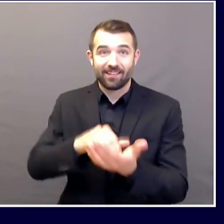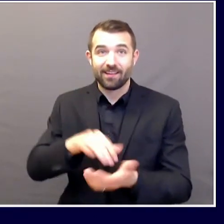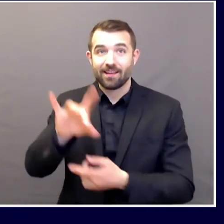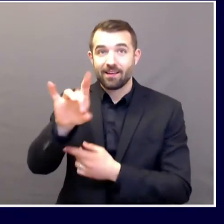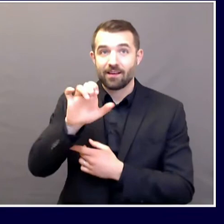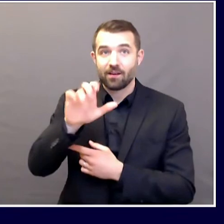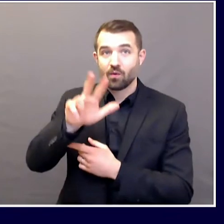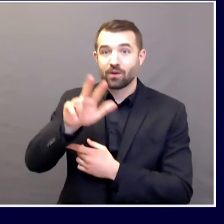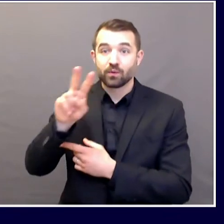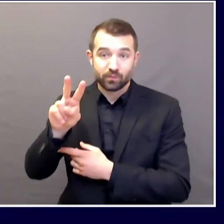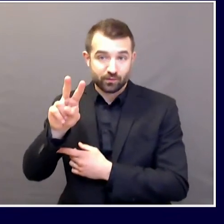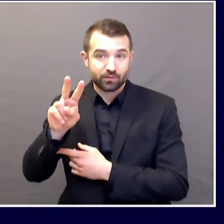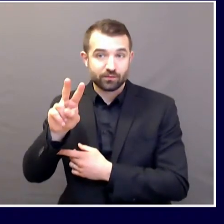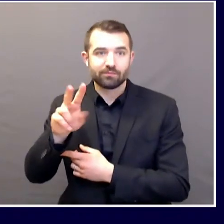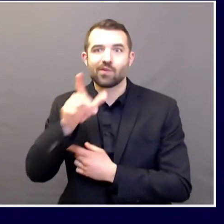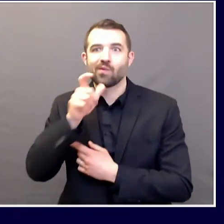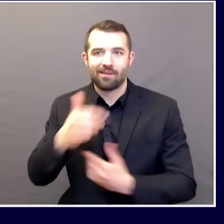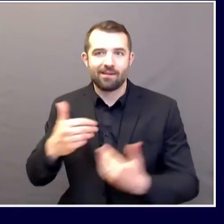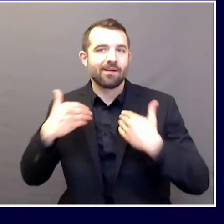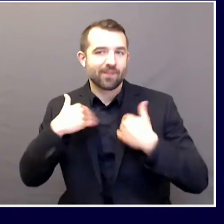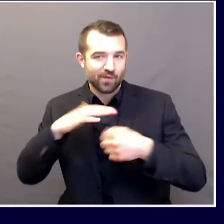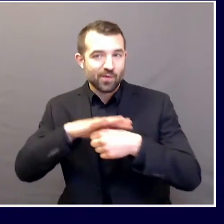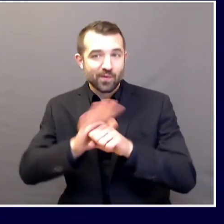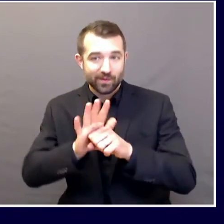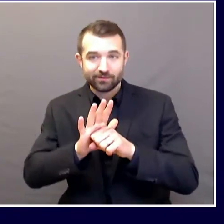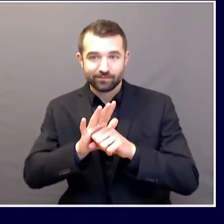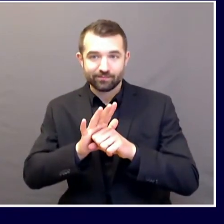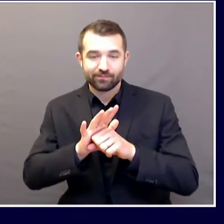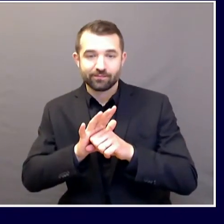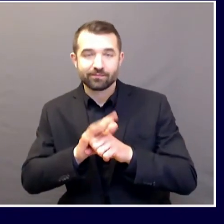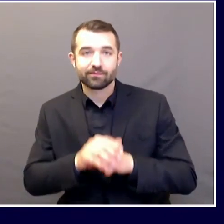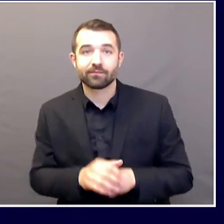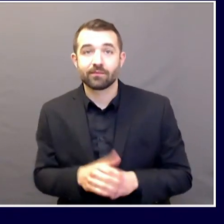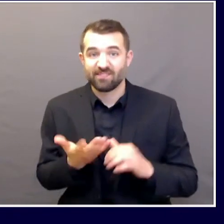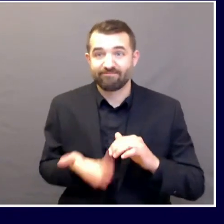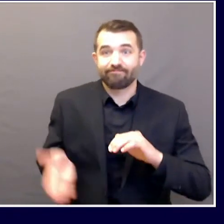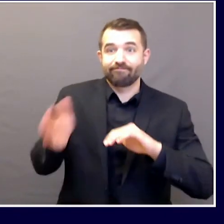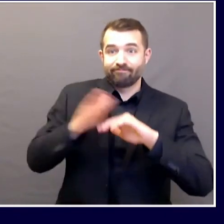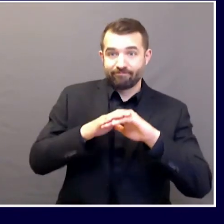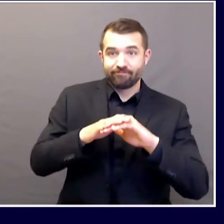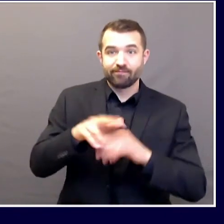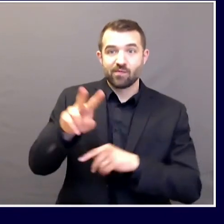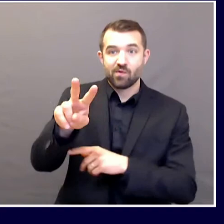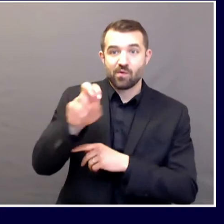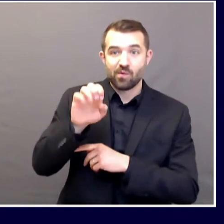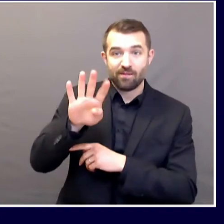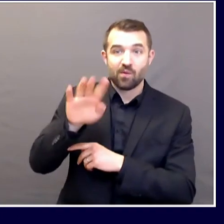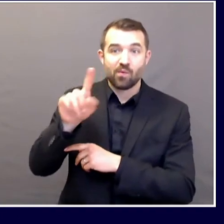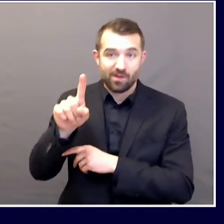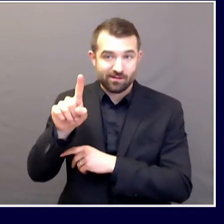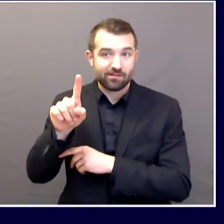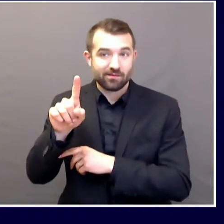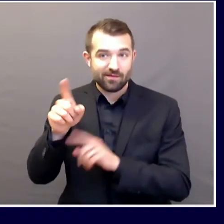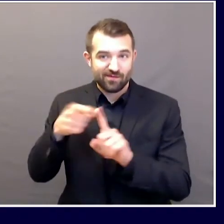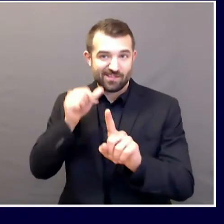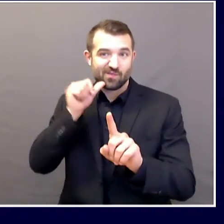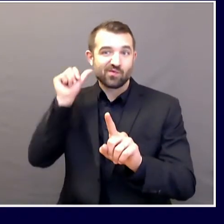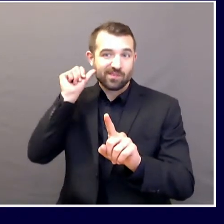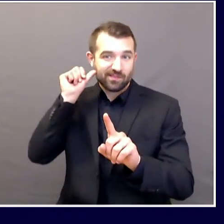47,832 cases of COVID-19, an increase of 241 cases since yesterday